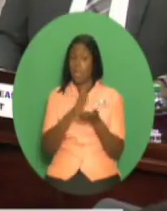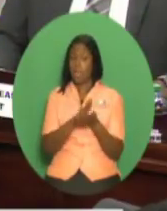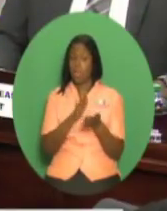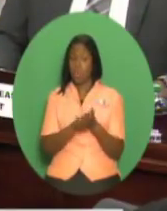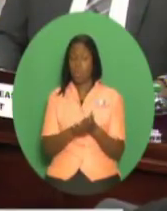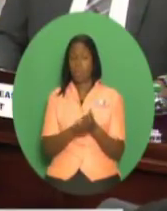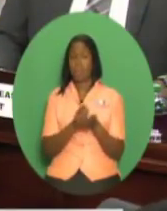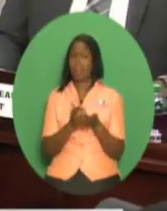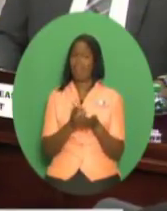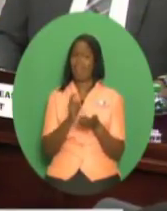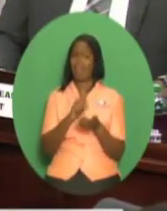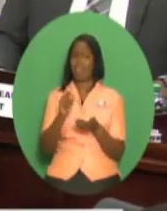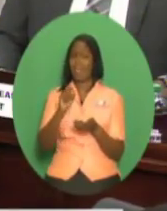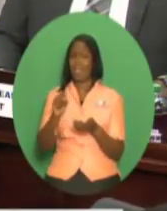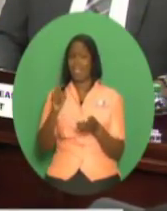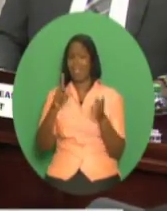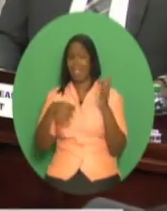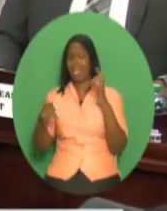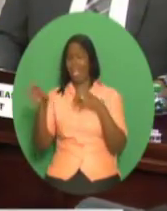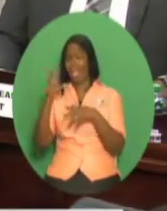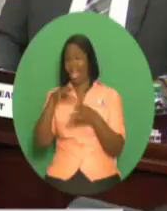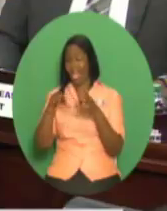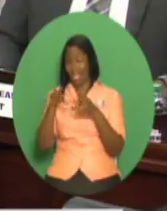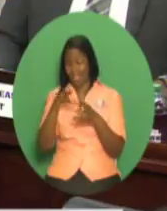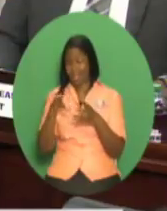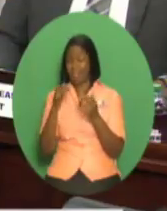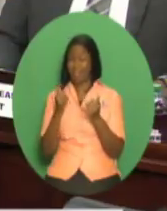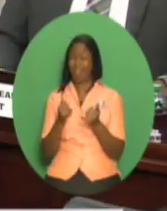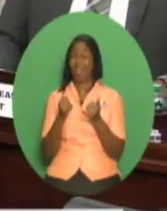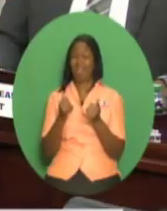Speaker, when reports come to me